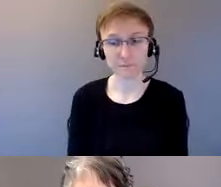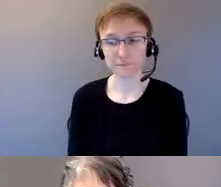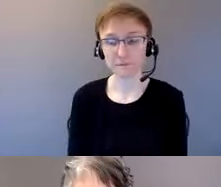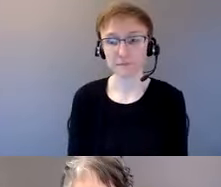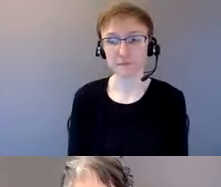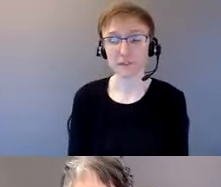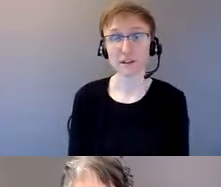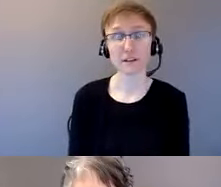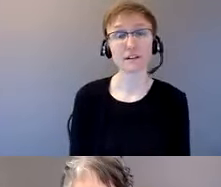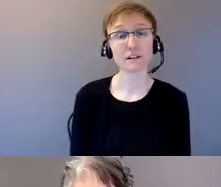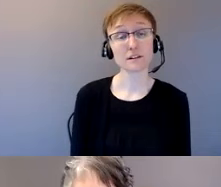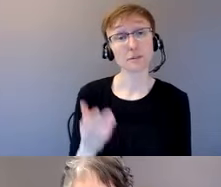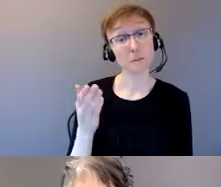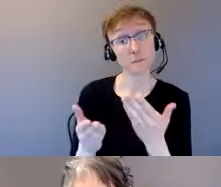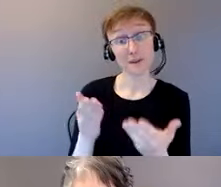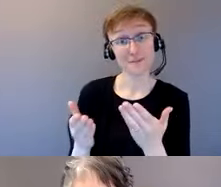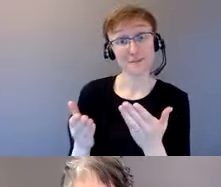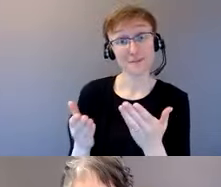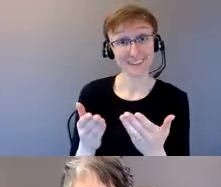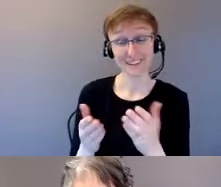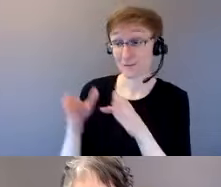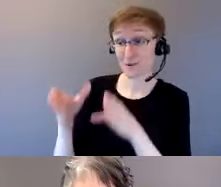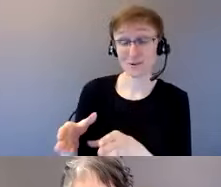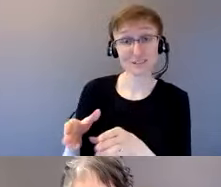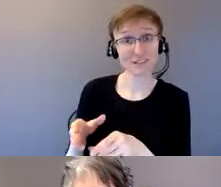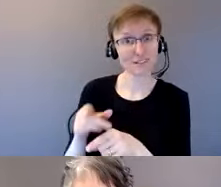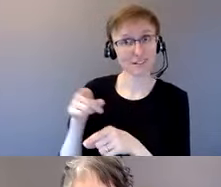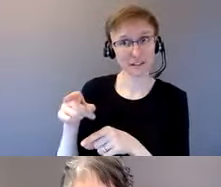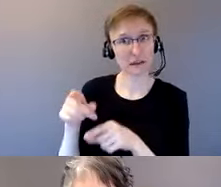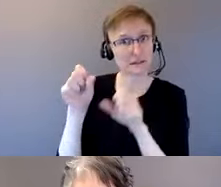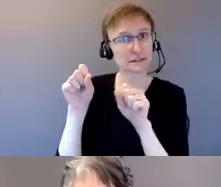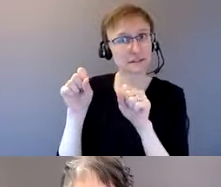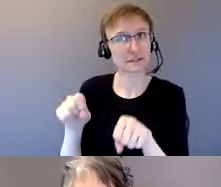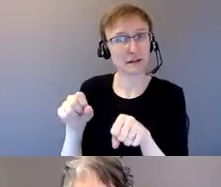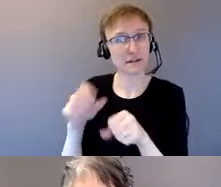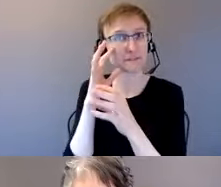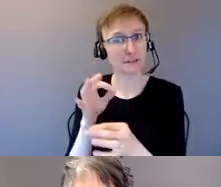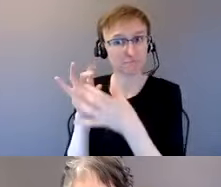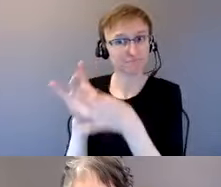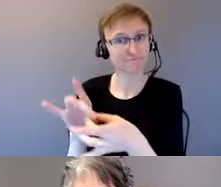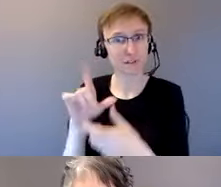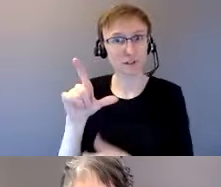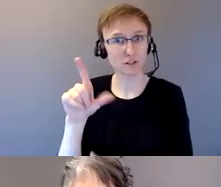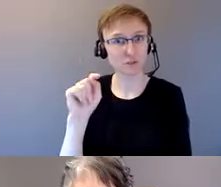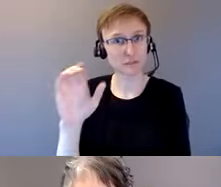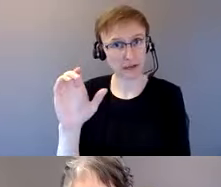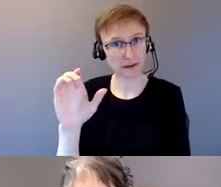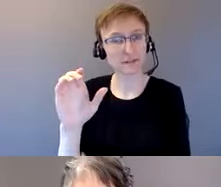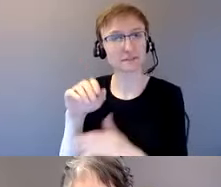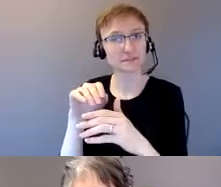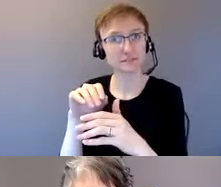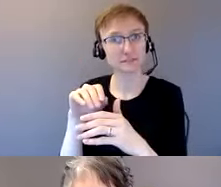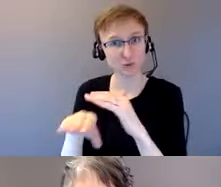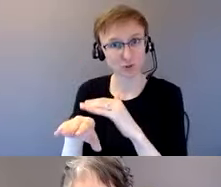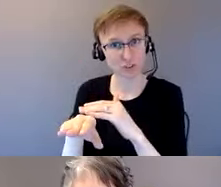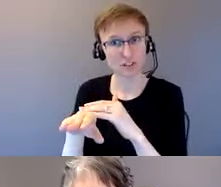of making one decision. So for example, long-term care admission, but they're also able to make other decisions in other